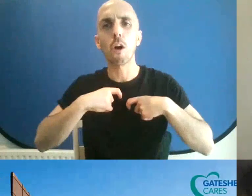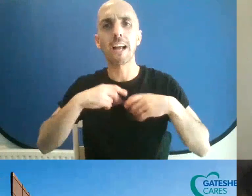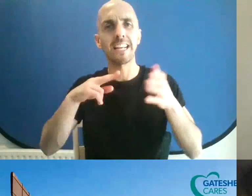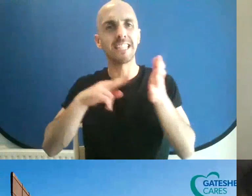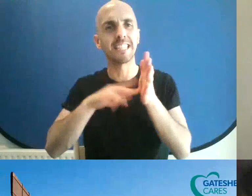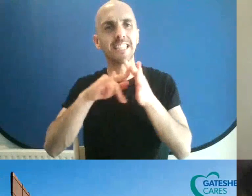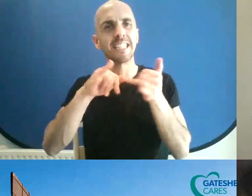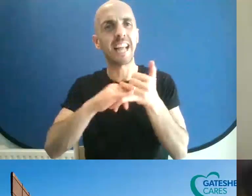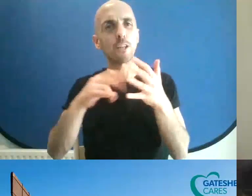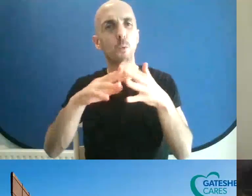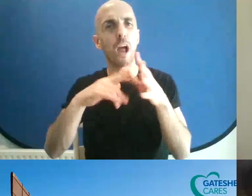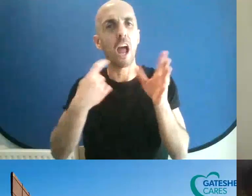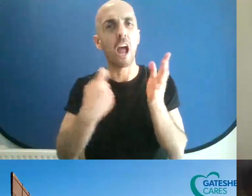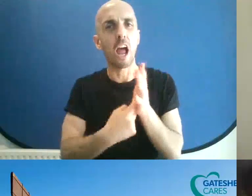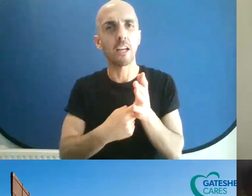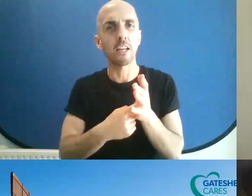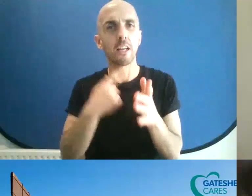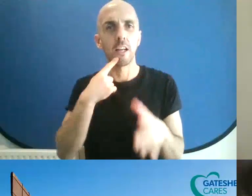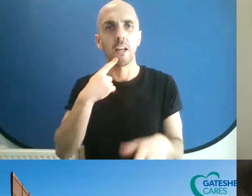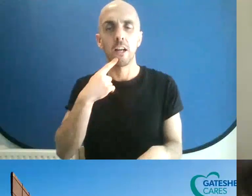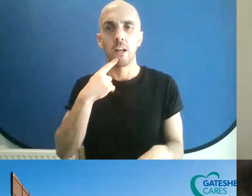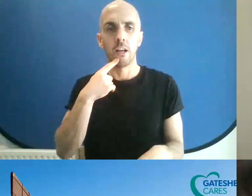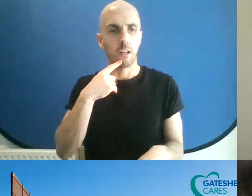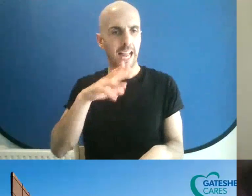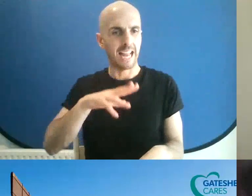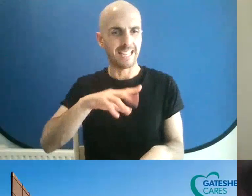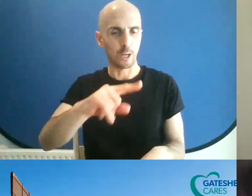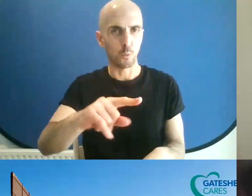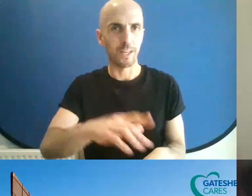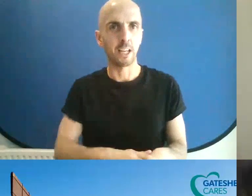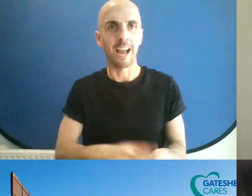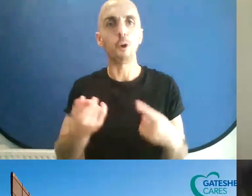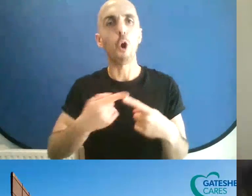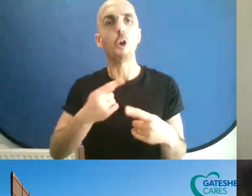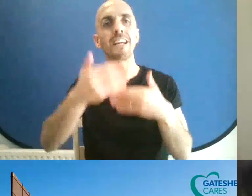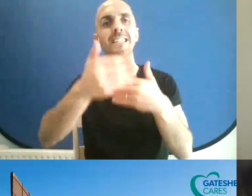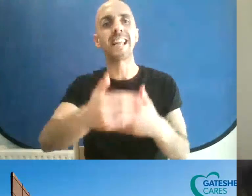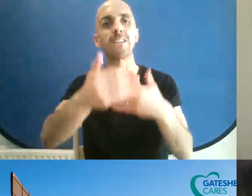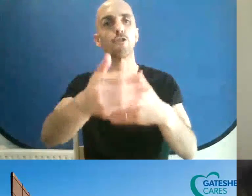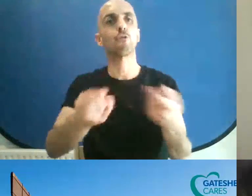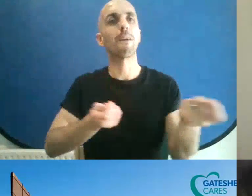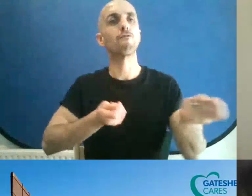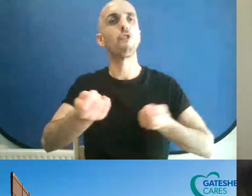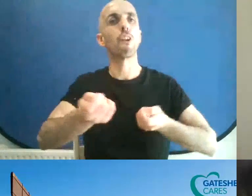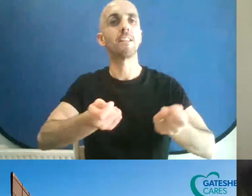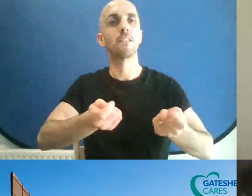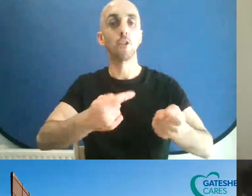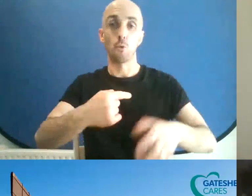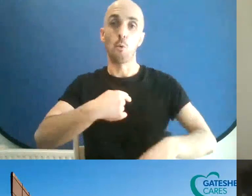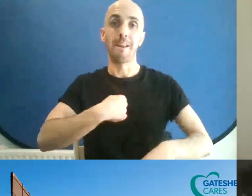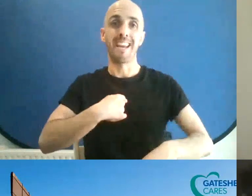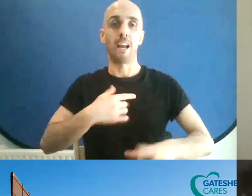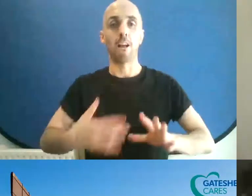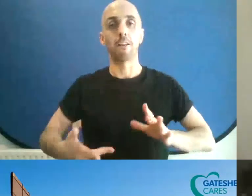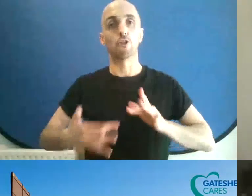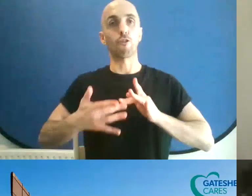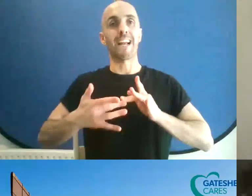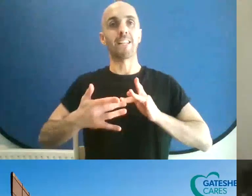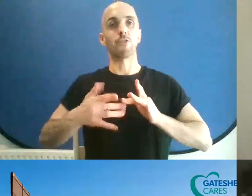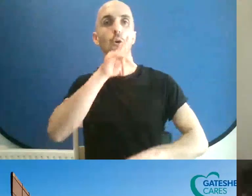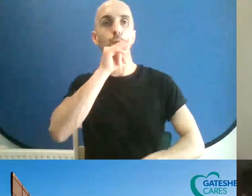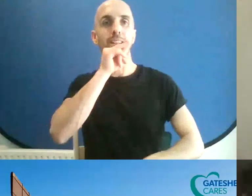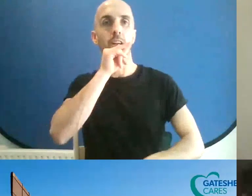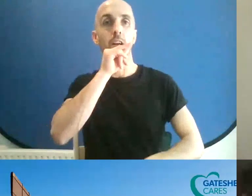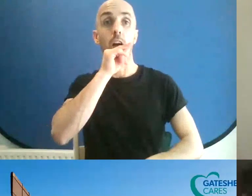or universities, we're running some sessions the week after World Social Work Day. So please find me on Twitter and get in touch and we can get you into any of those